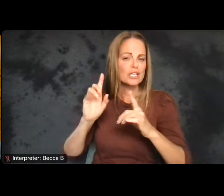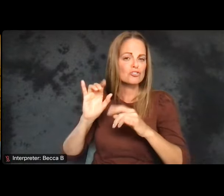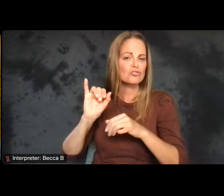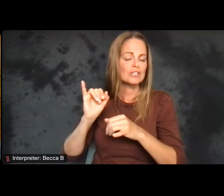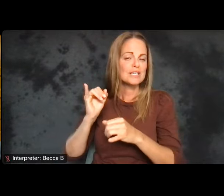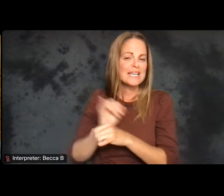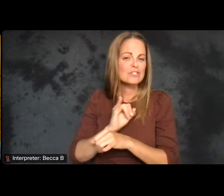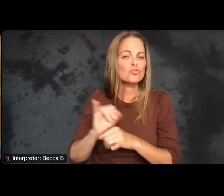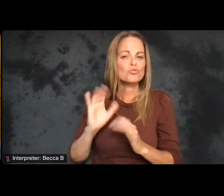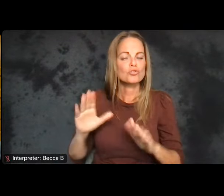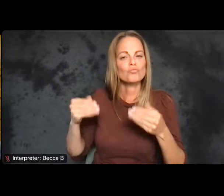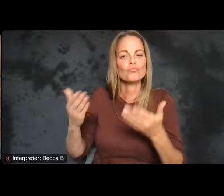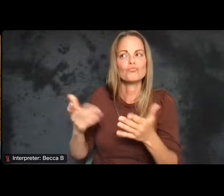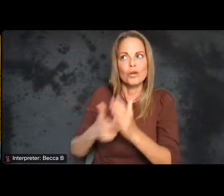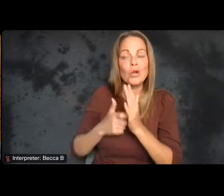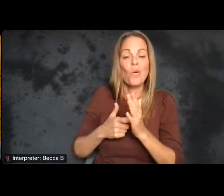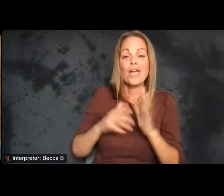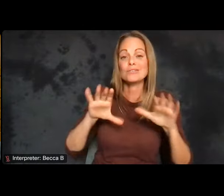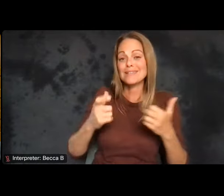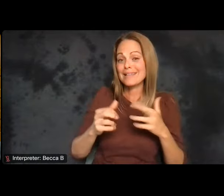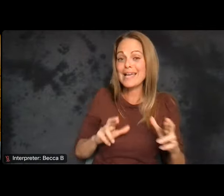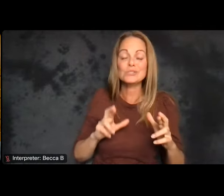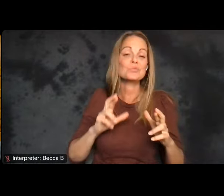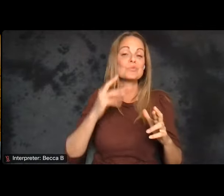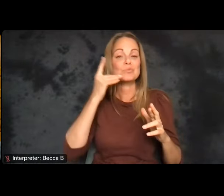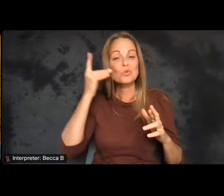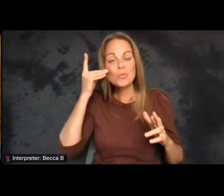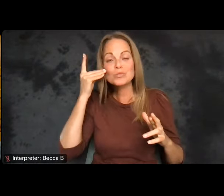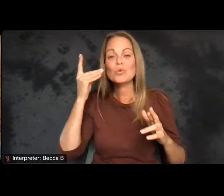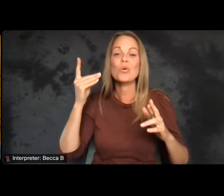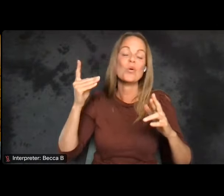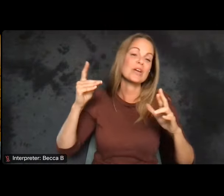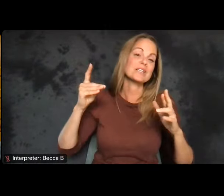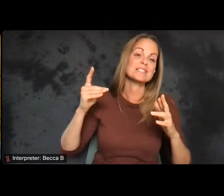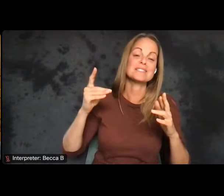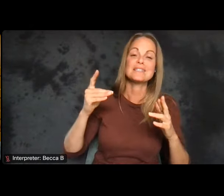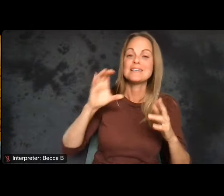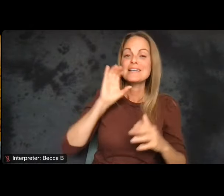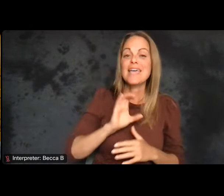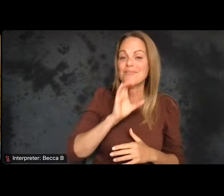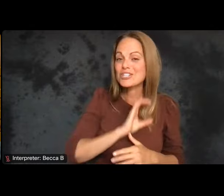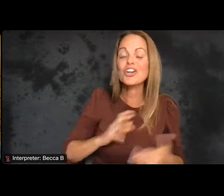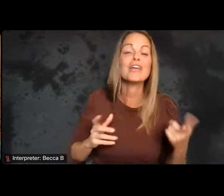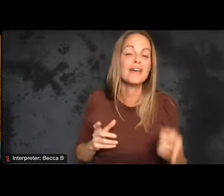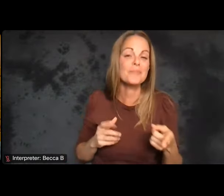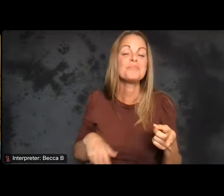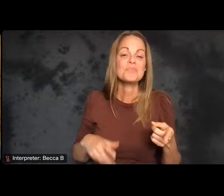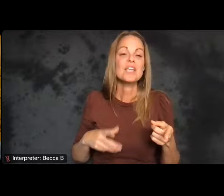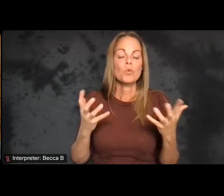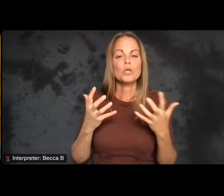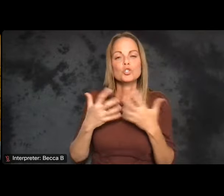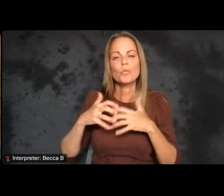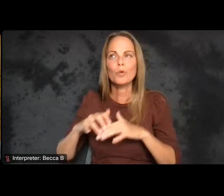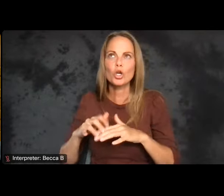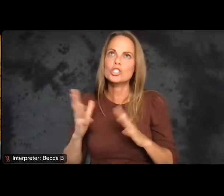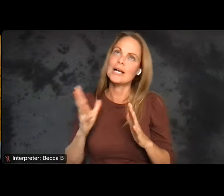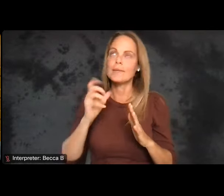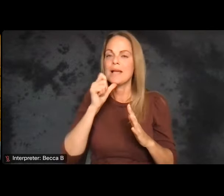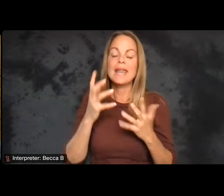auditoriums, dormitories, cafeteria. We're proposing to merge that with Kansas State University. I don't want to say merge. We're proposing